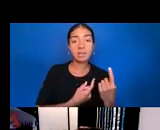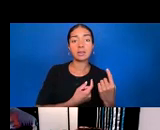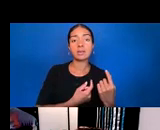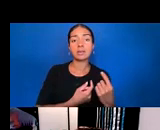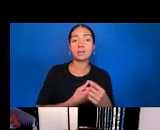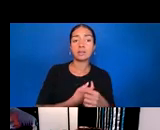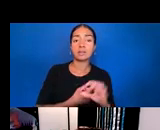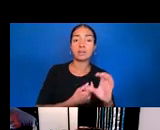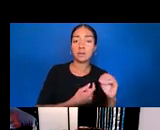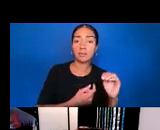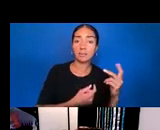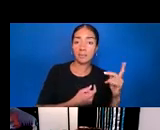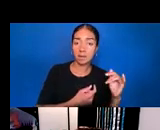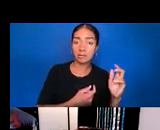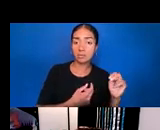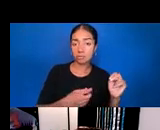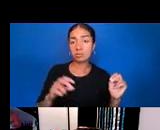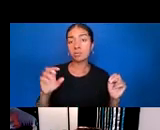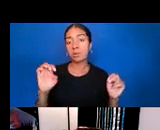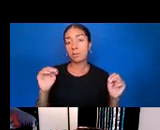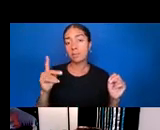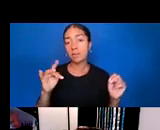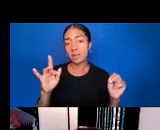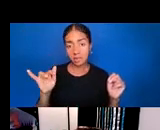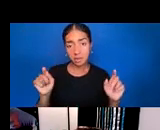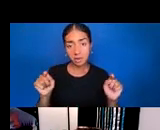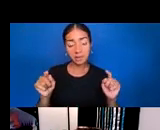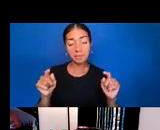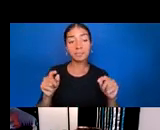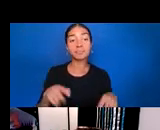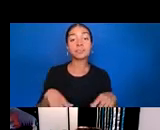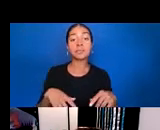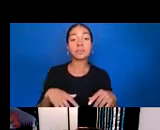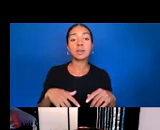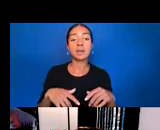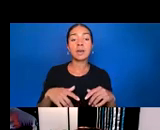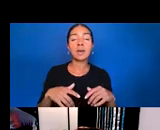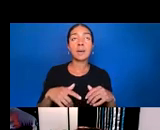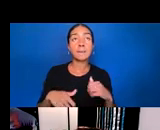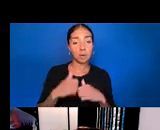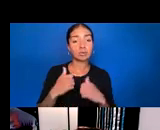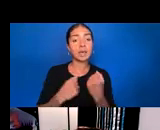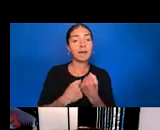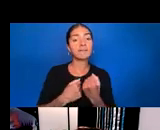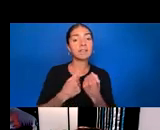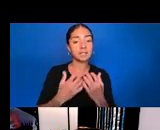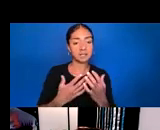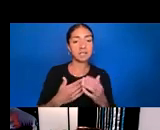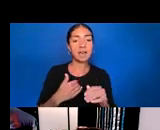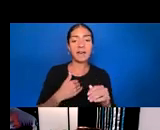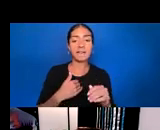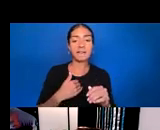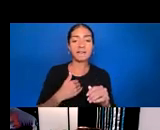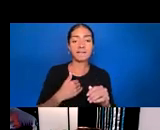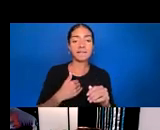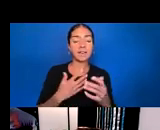Most advocates have like a direct line into the compassion zone and empathy. Some don't, but